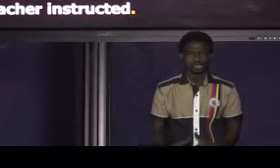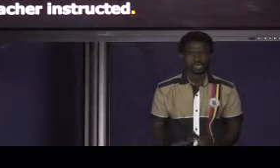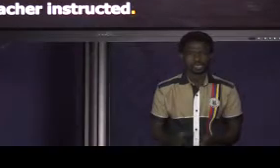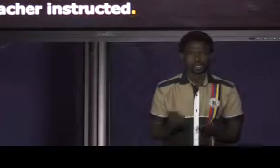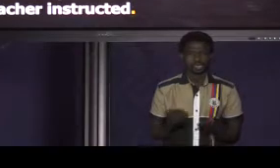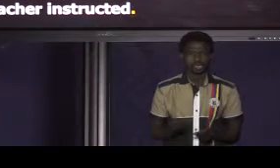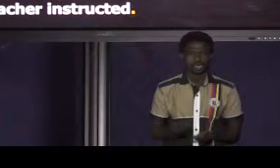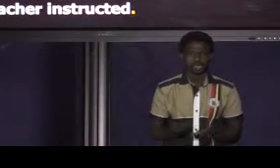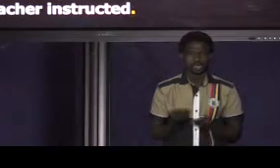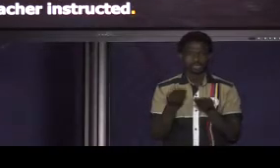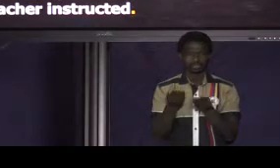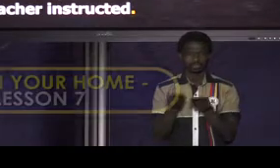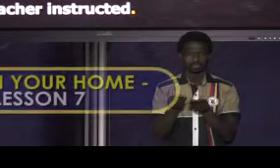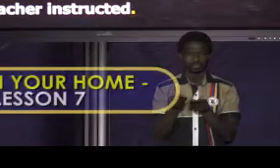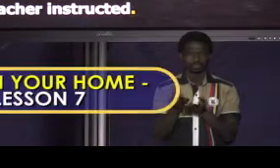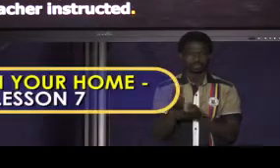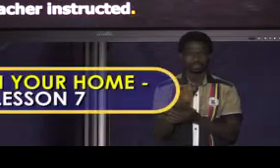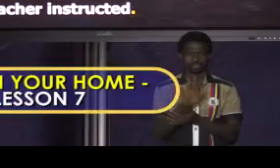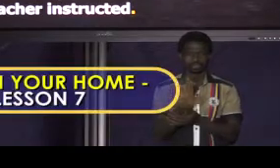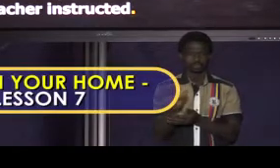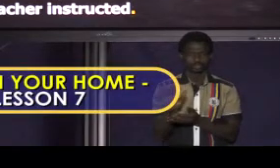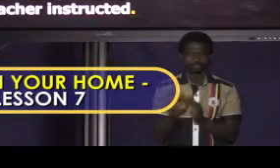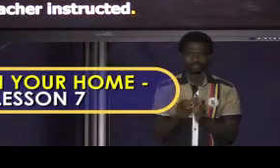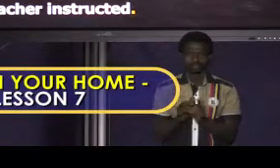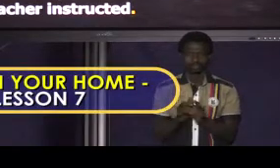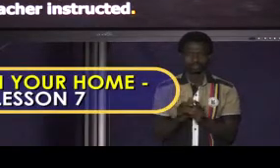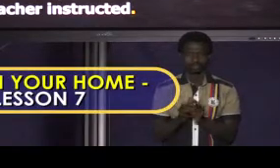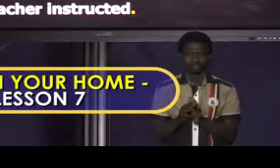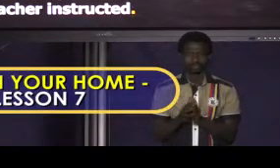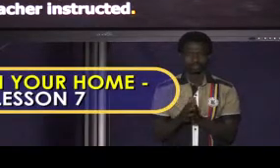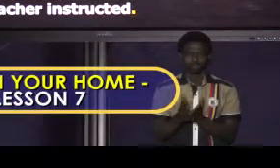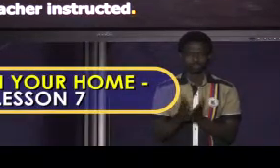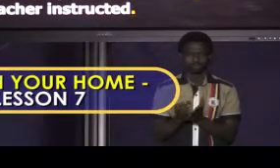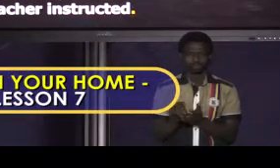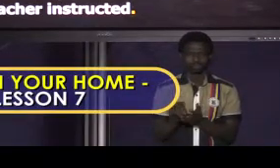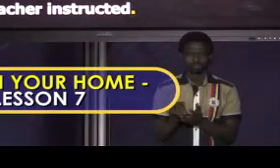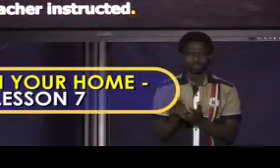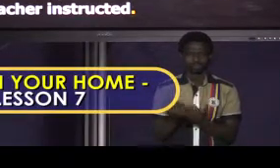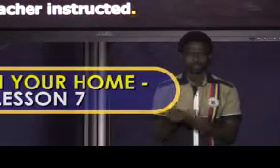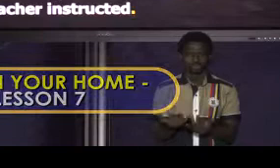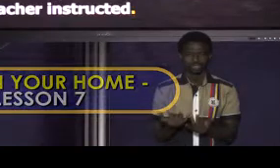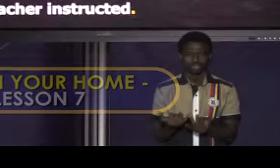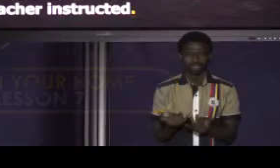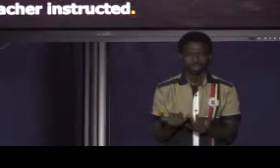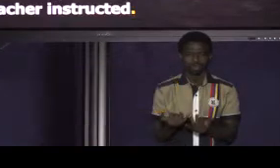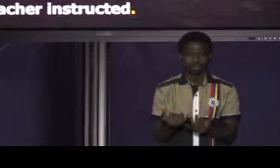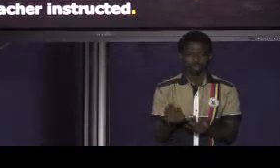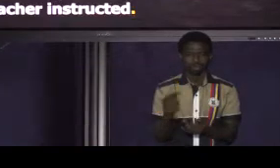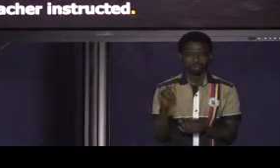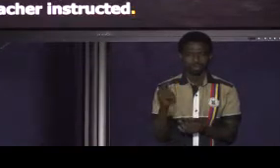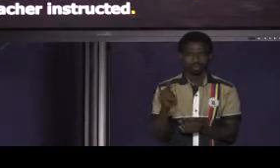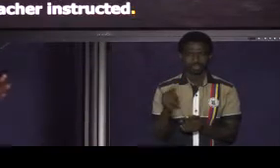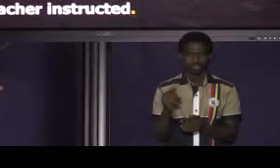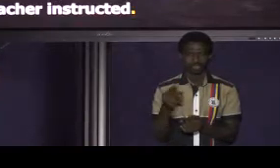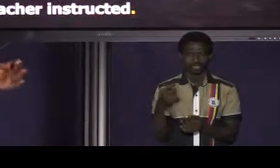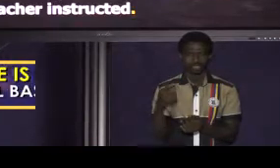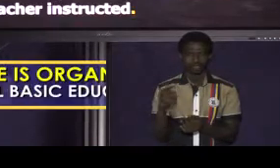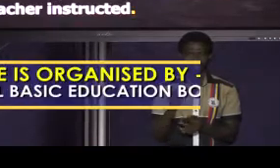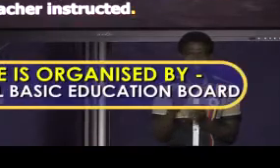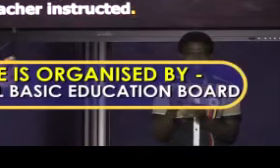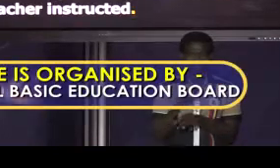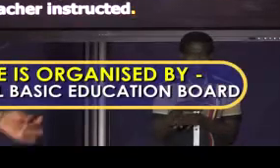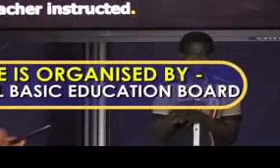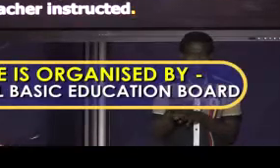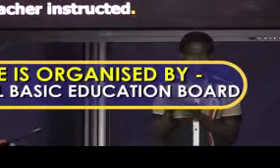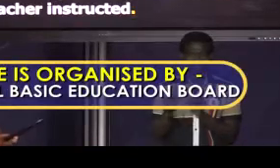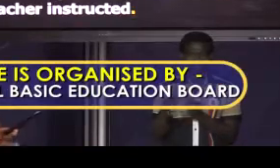Submit your books now. Quotation marks. If you don't put this quotation marks, I may